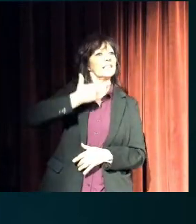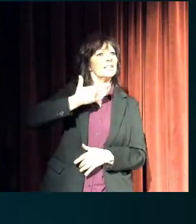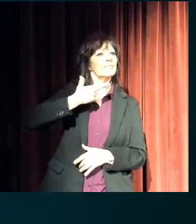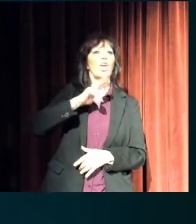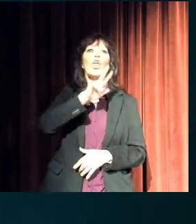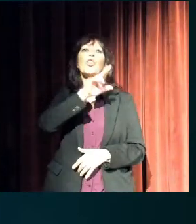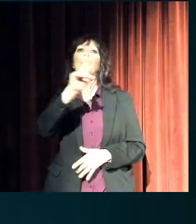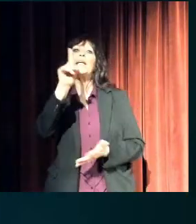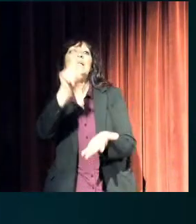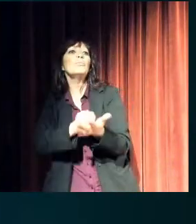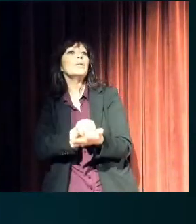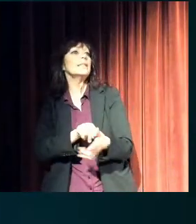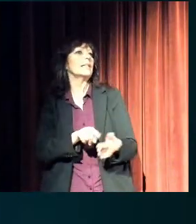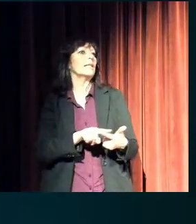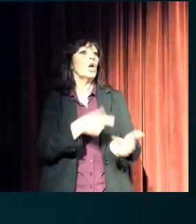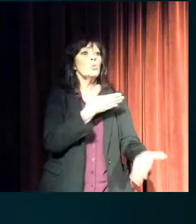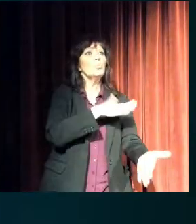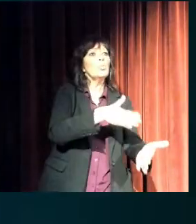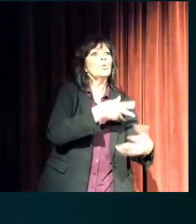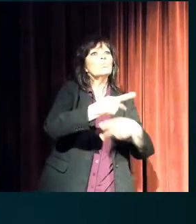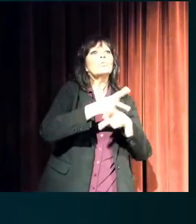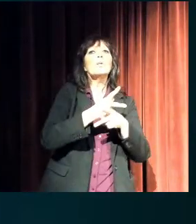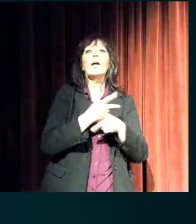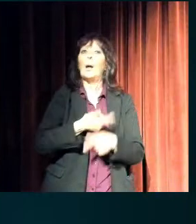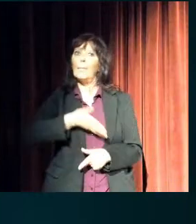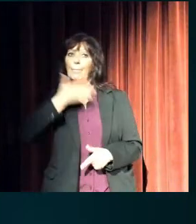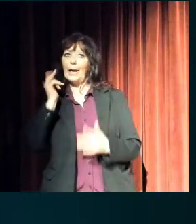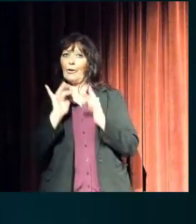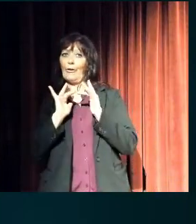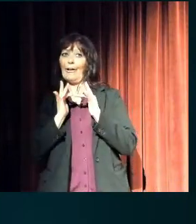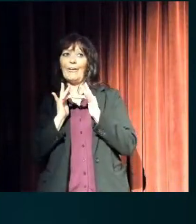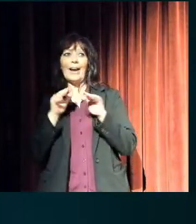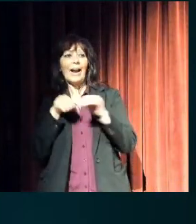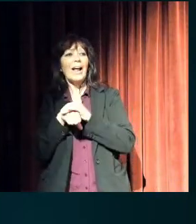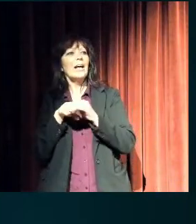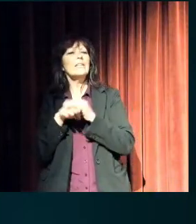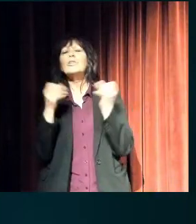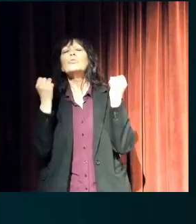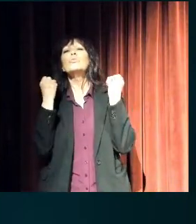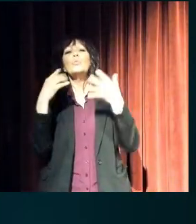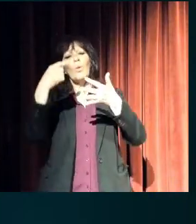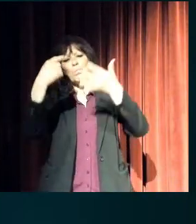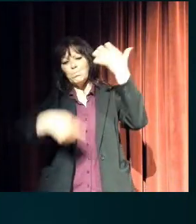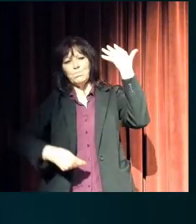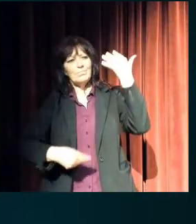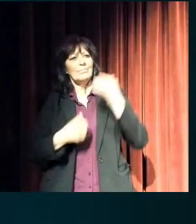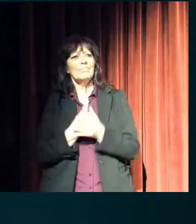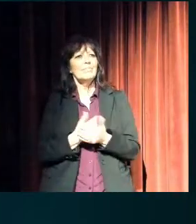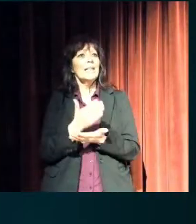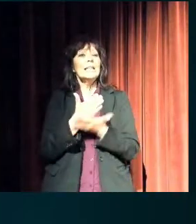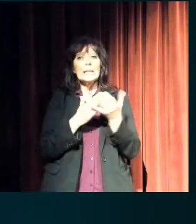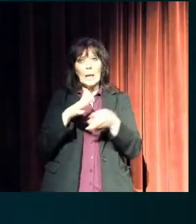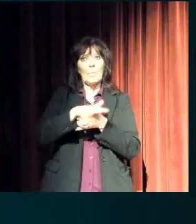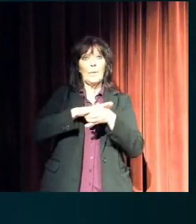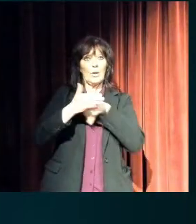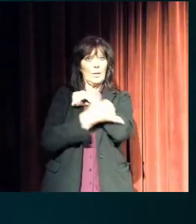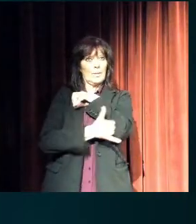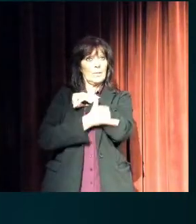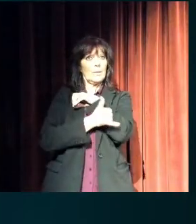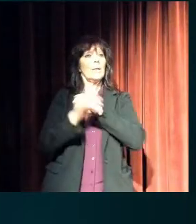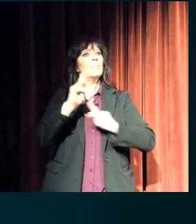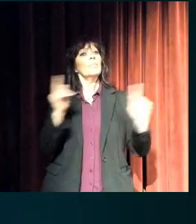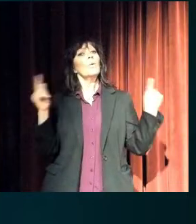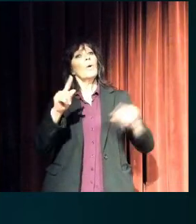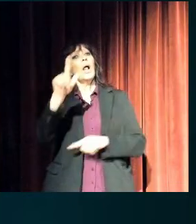3D printing, music production, better internet access, and so much more. In some areas of the county, people come